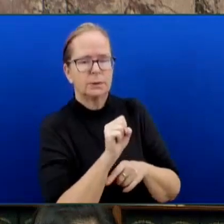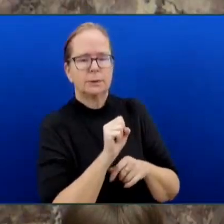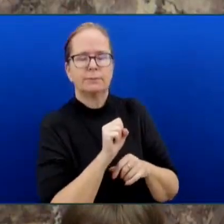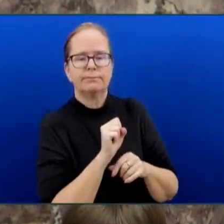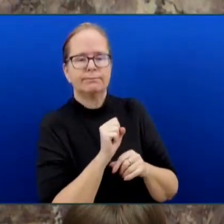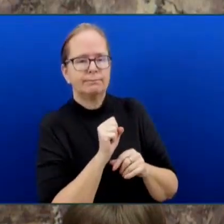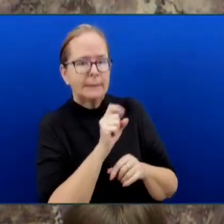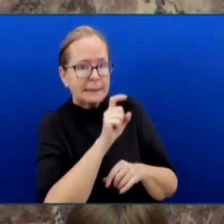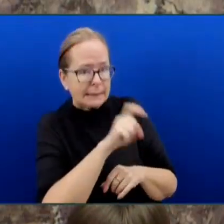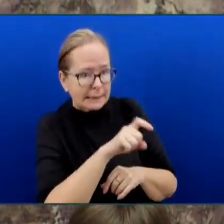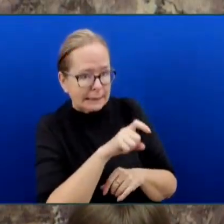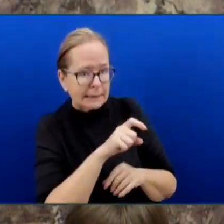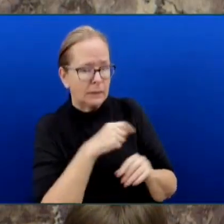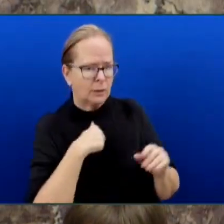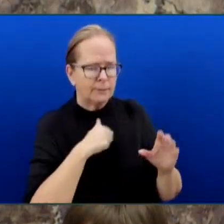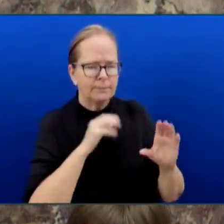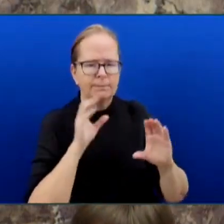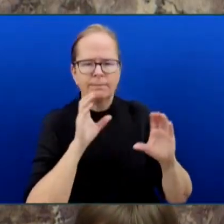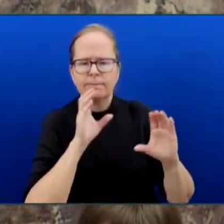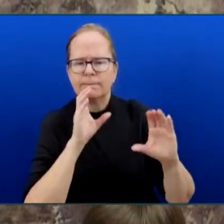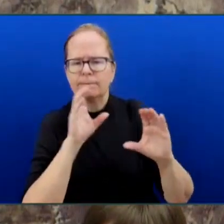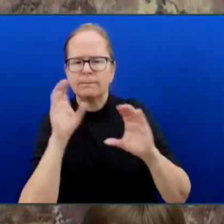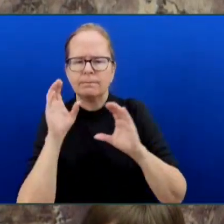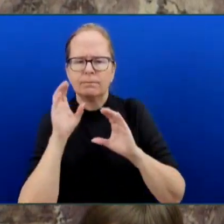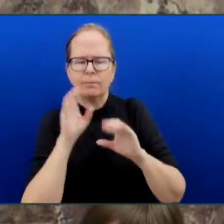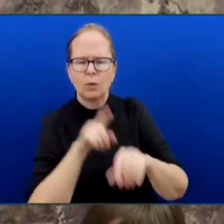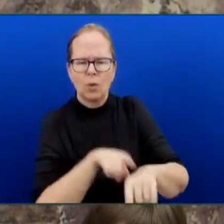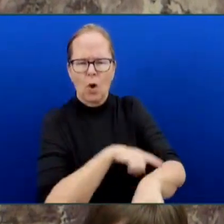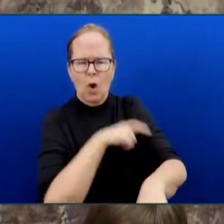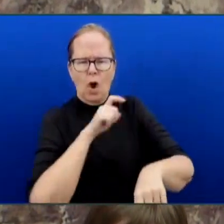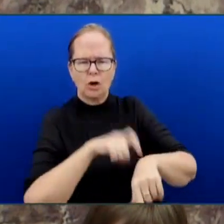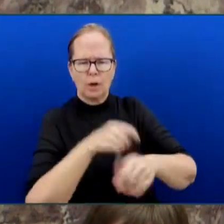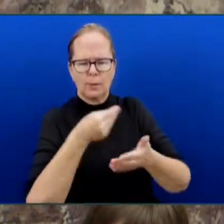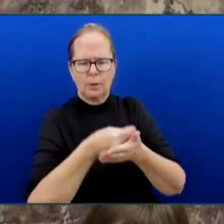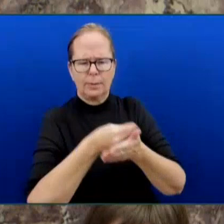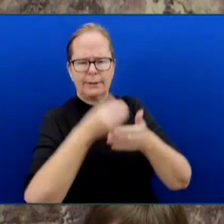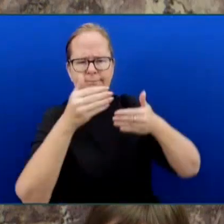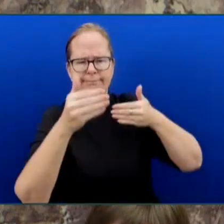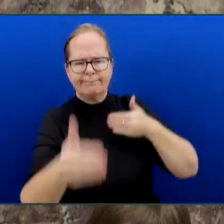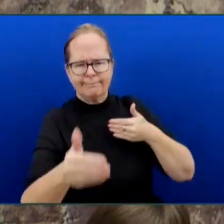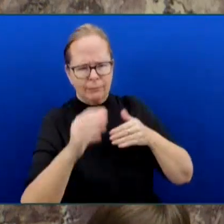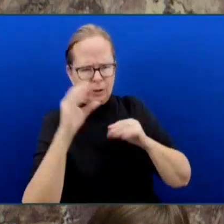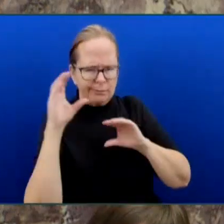the province, Honourable Speaker. A first of its kind in this province.